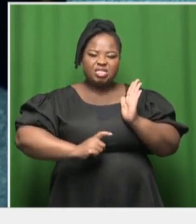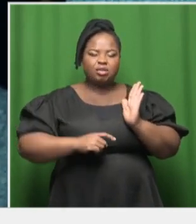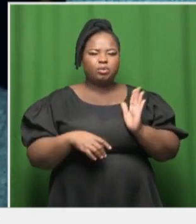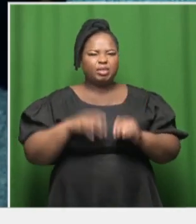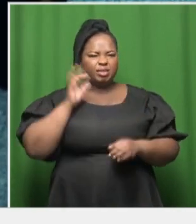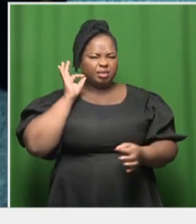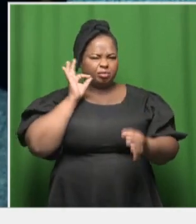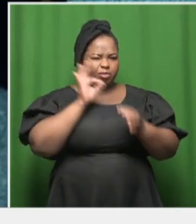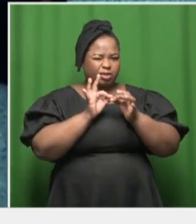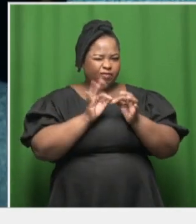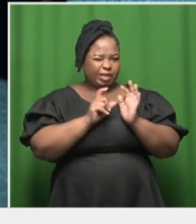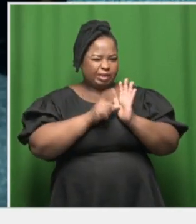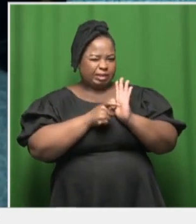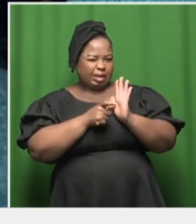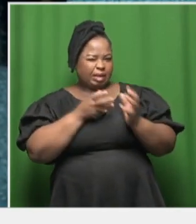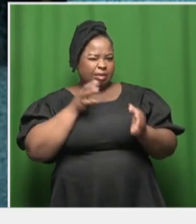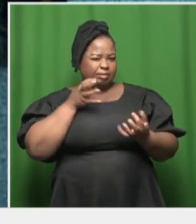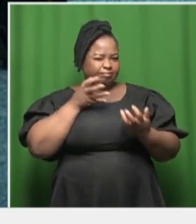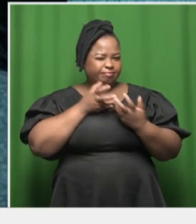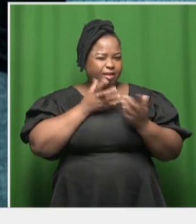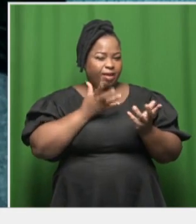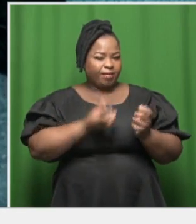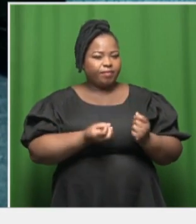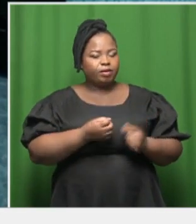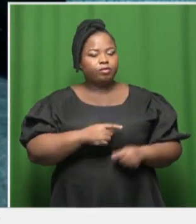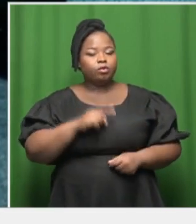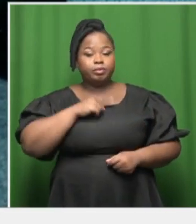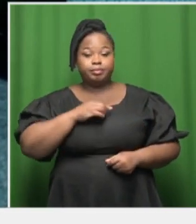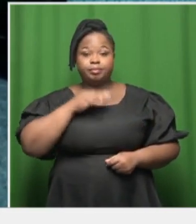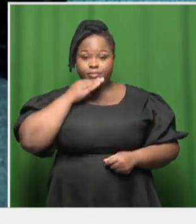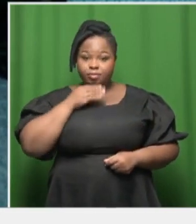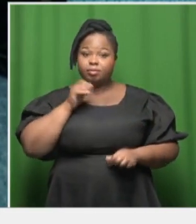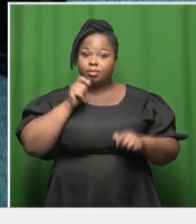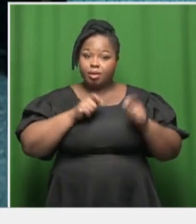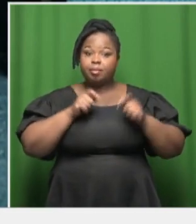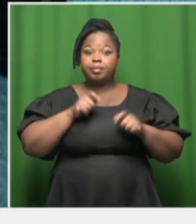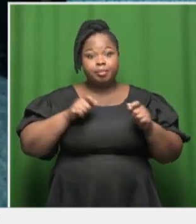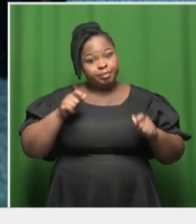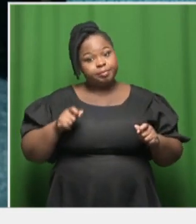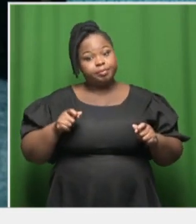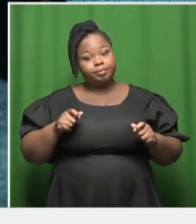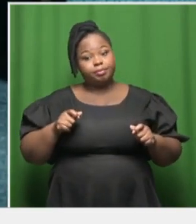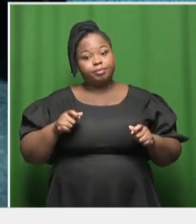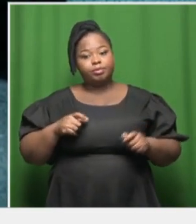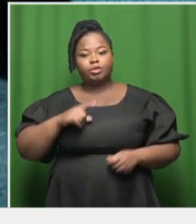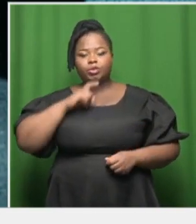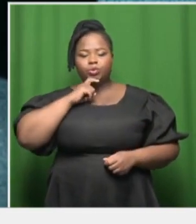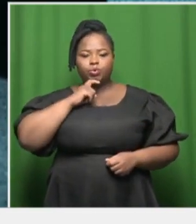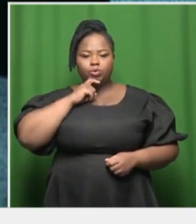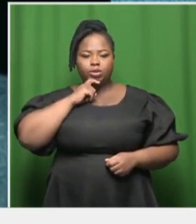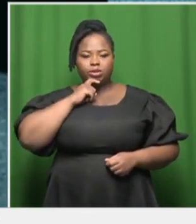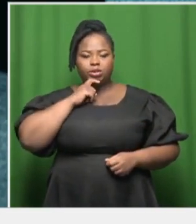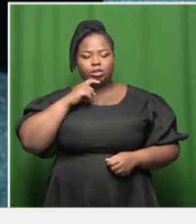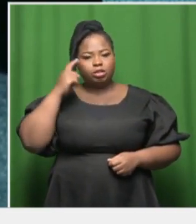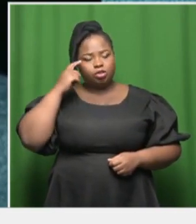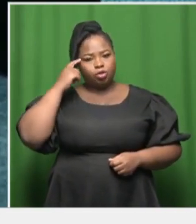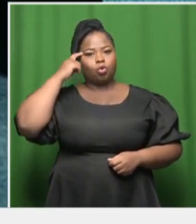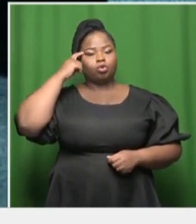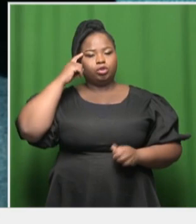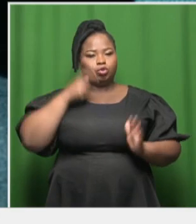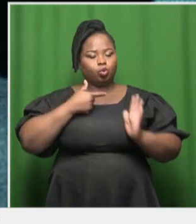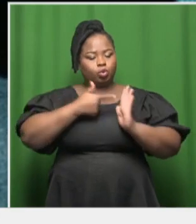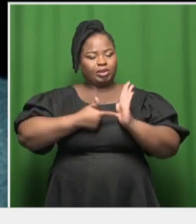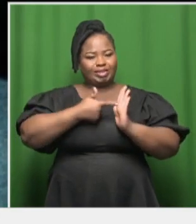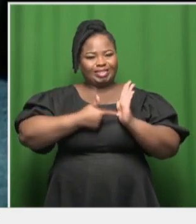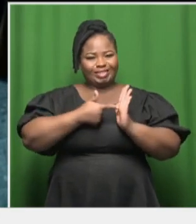specific design. It tells us that people were using abstract thought, and that's